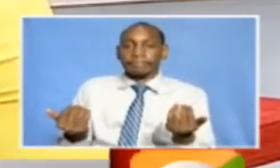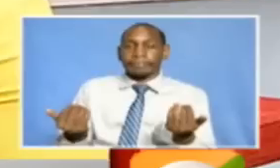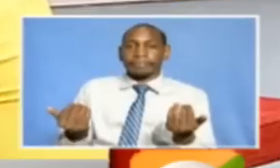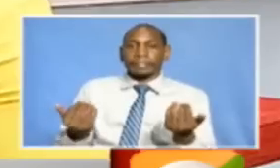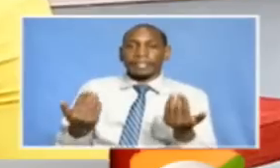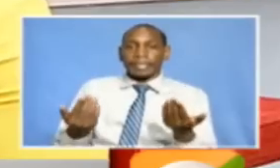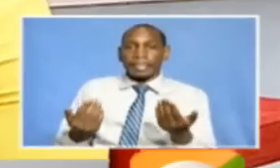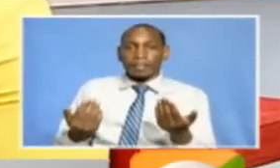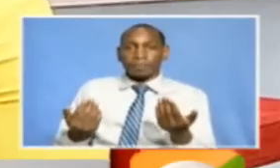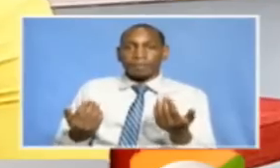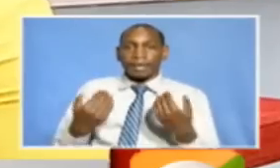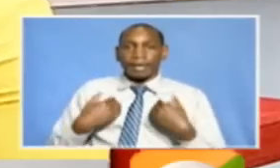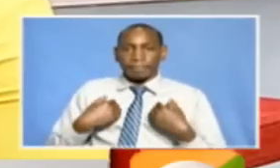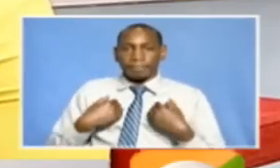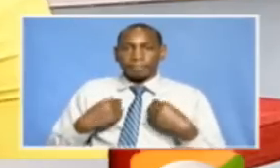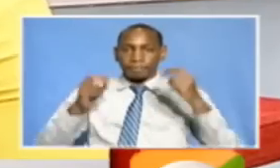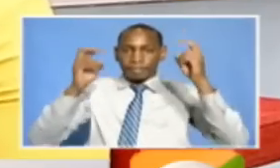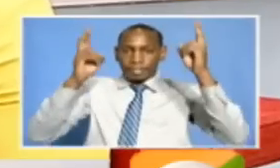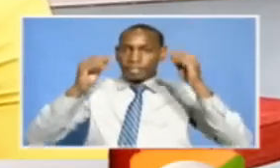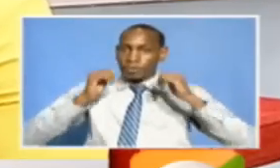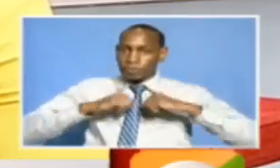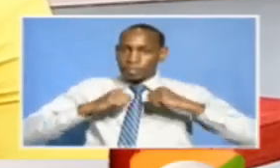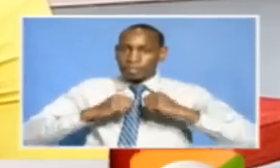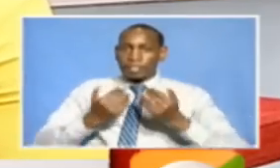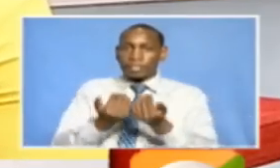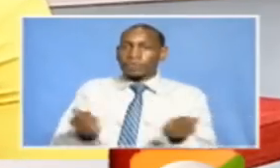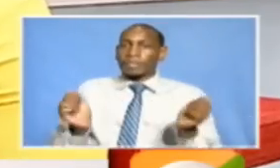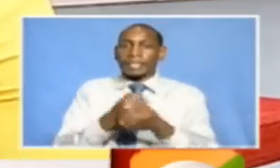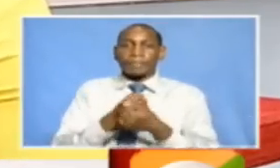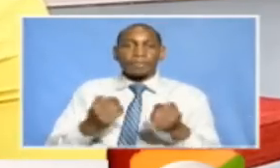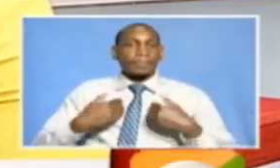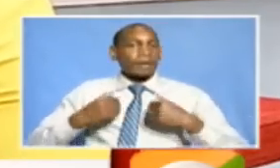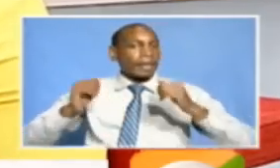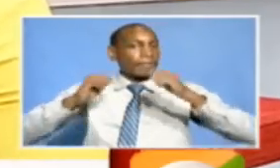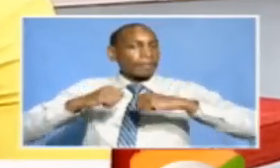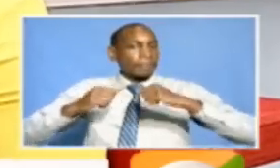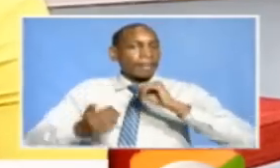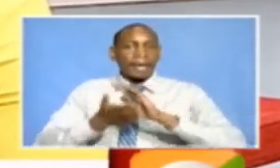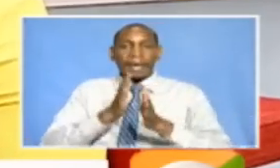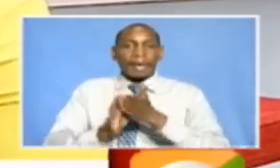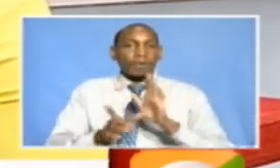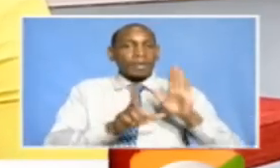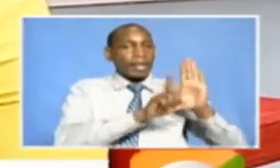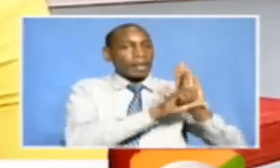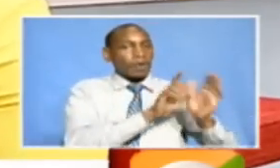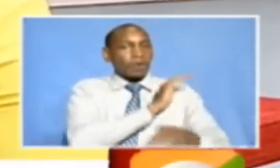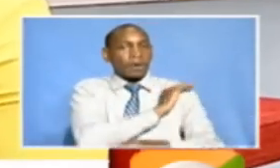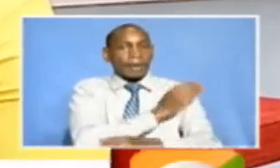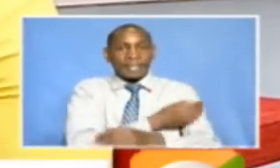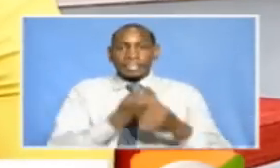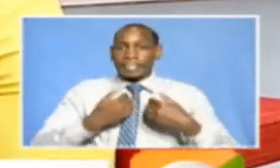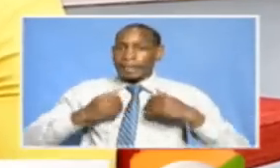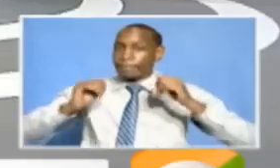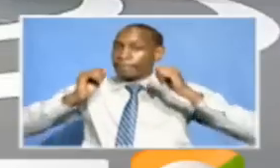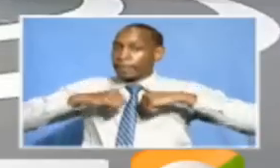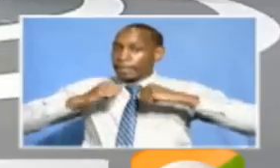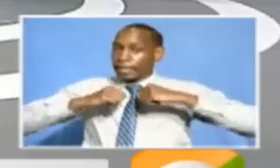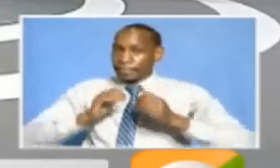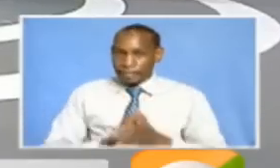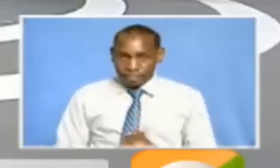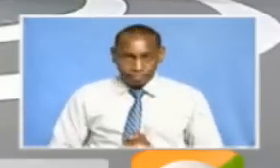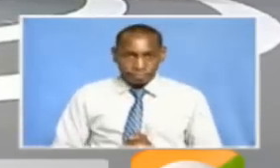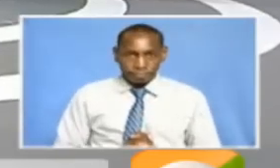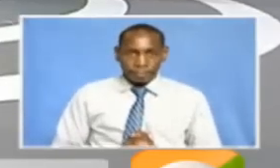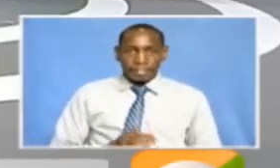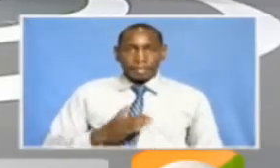of defilement, there's the issue of consent. Minors are not in a position to consent. They lack the legal capacity to consent. So I